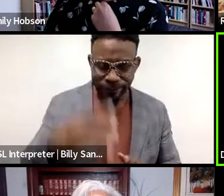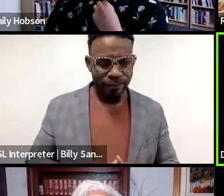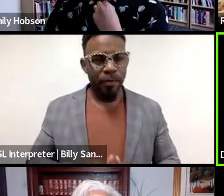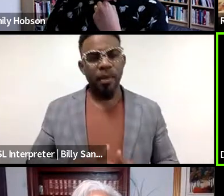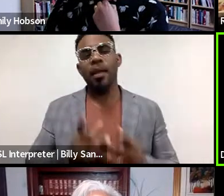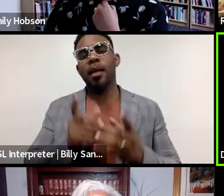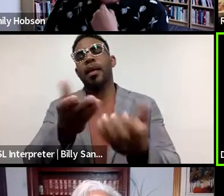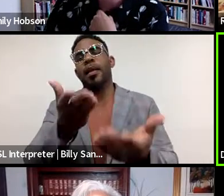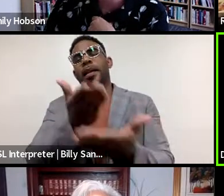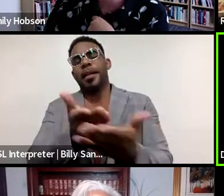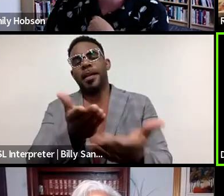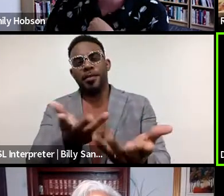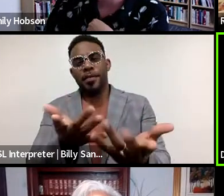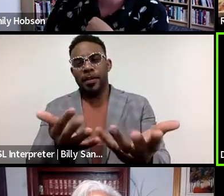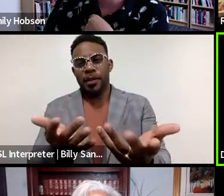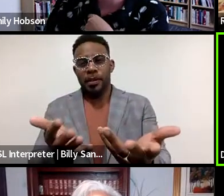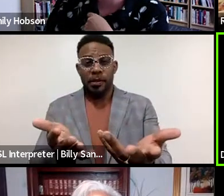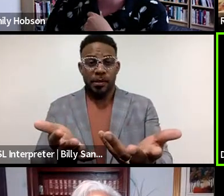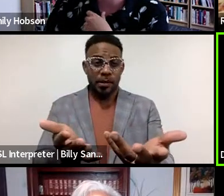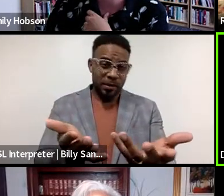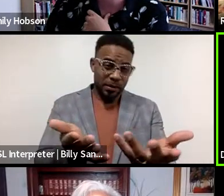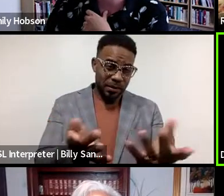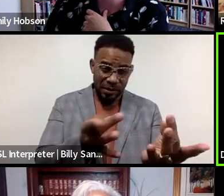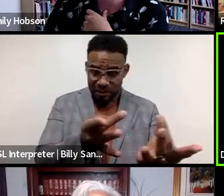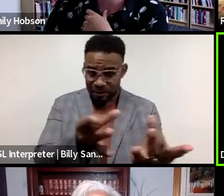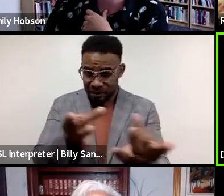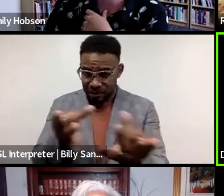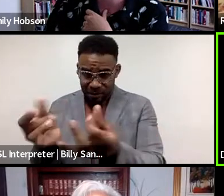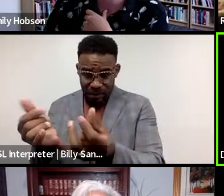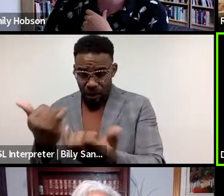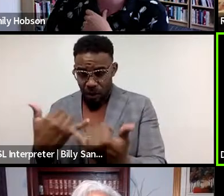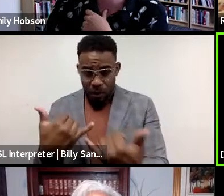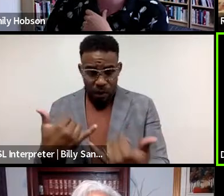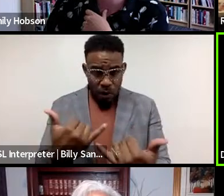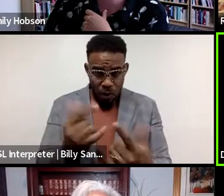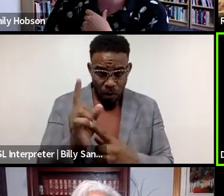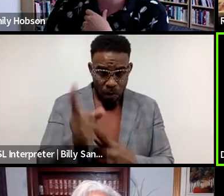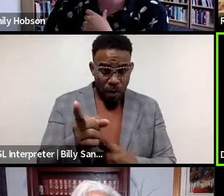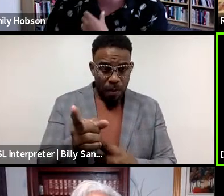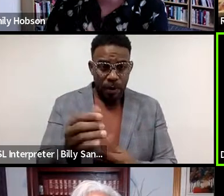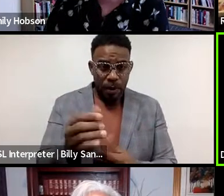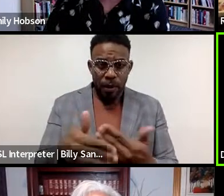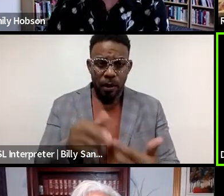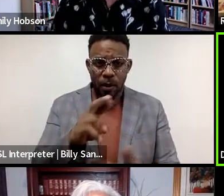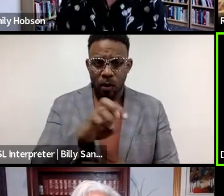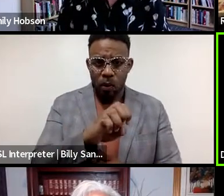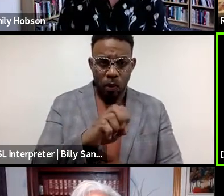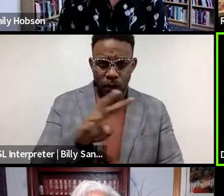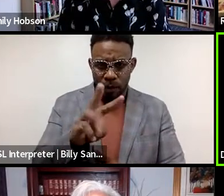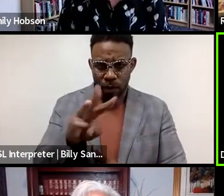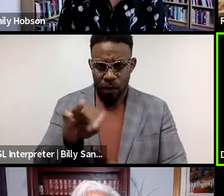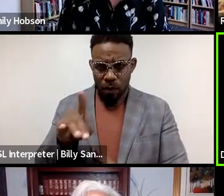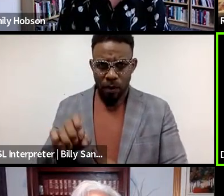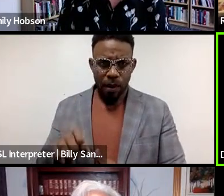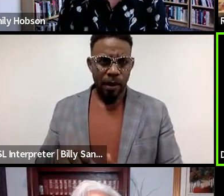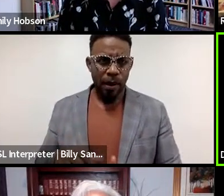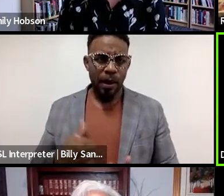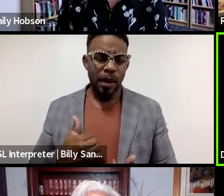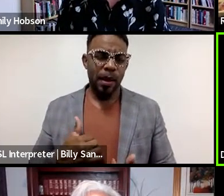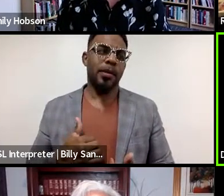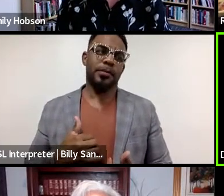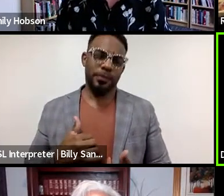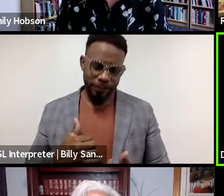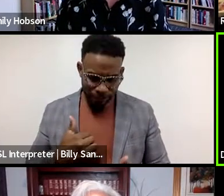Given the salience of our current moment of Roe v. Wade,